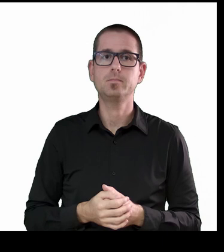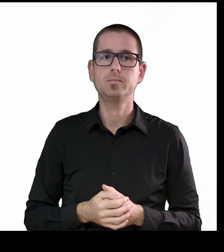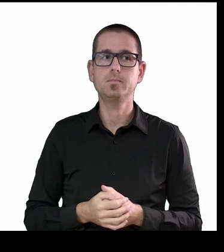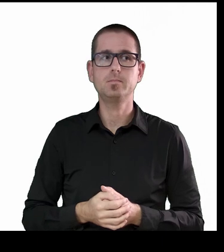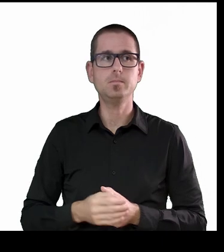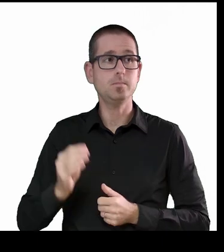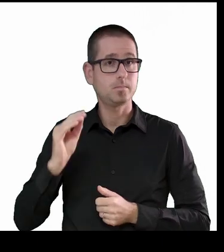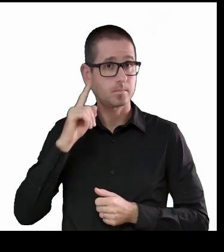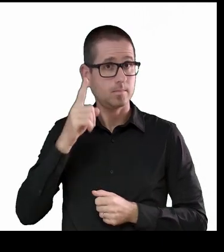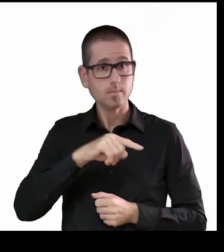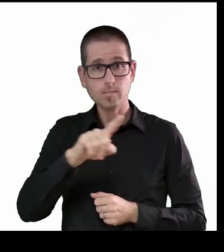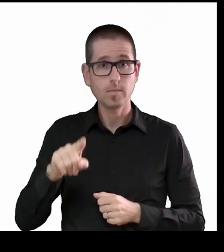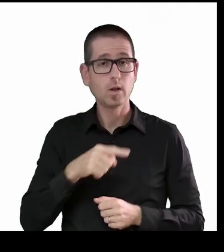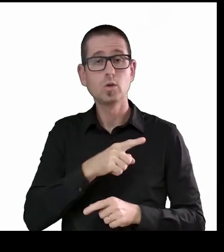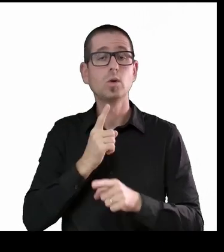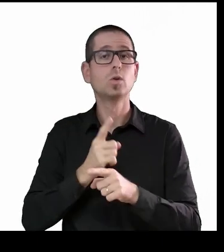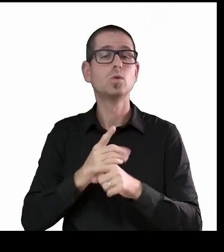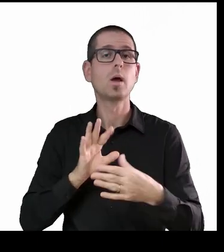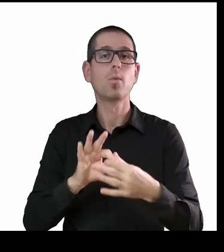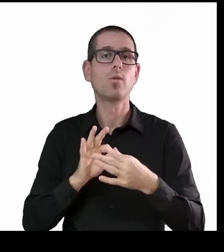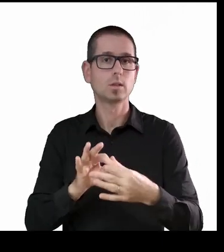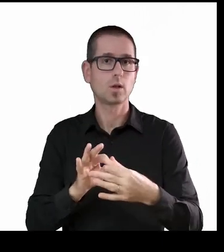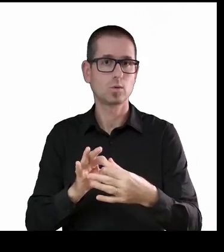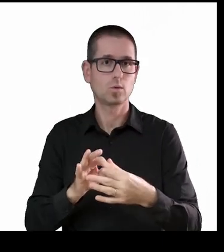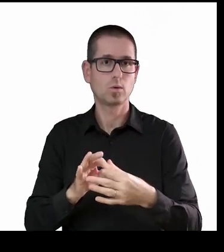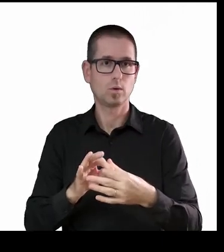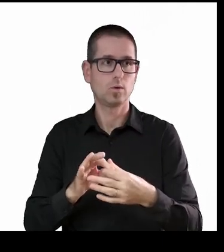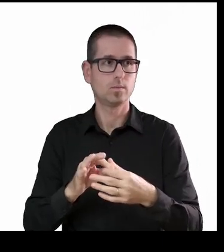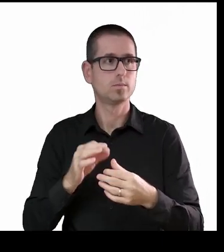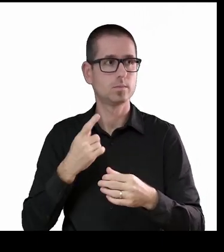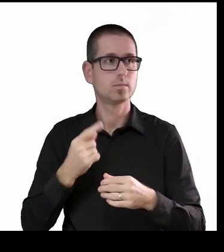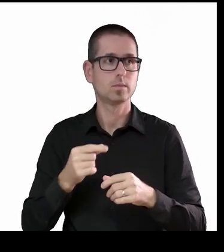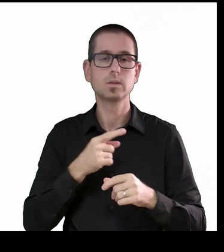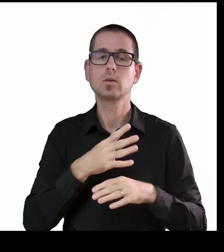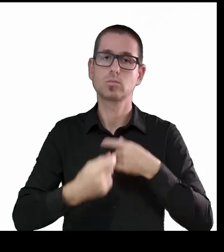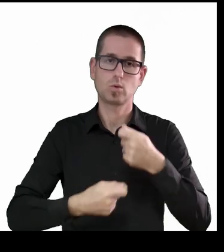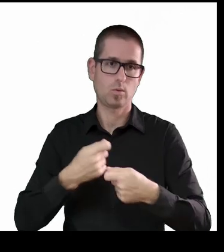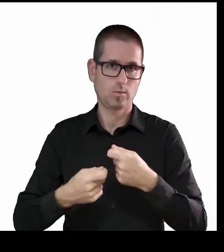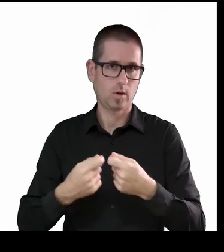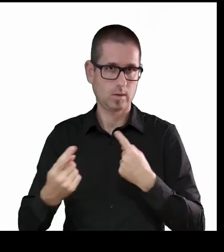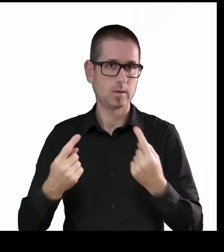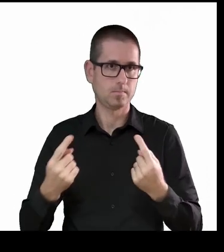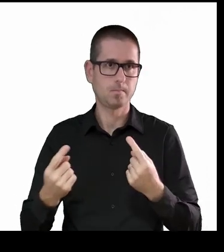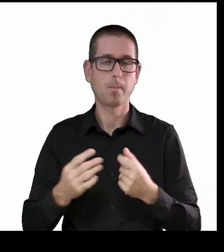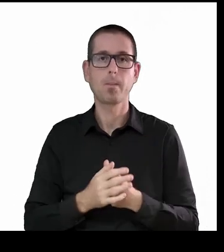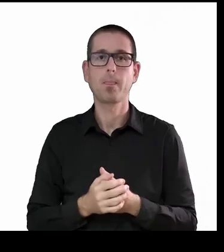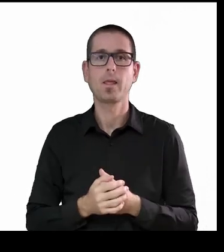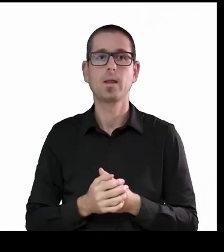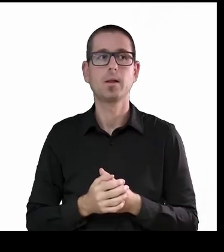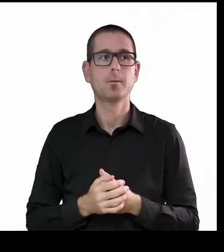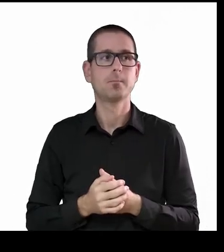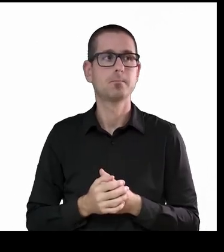that this is also related to this project. It's an European collaborative initiative designed to tackle